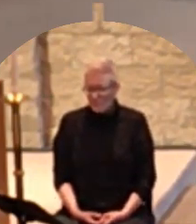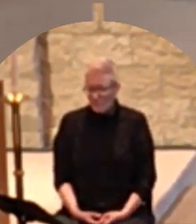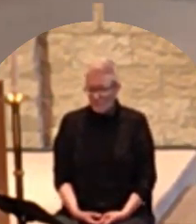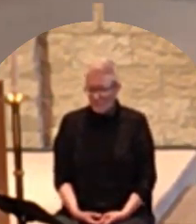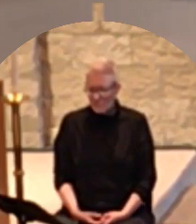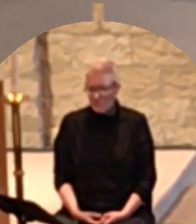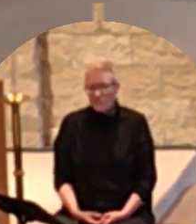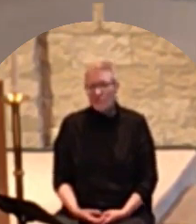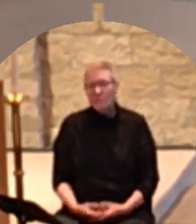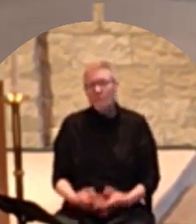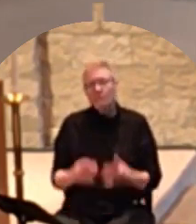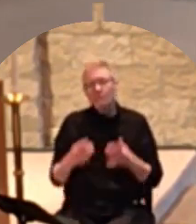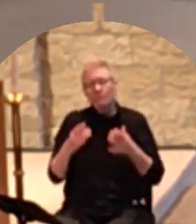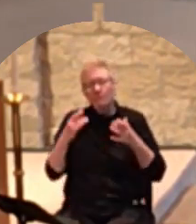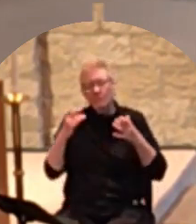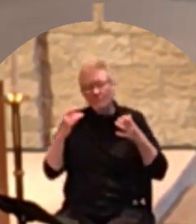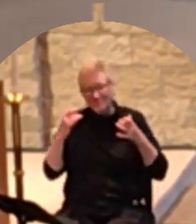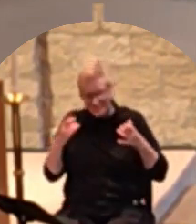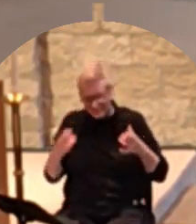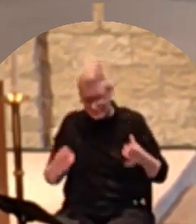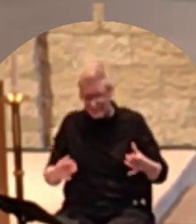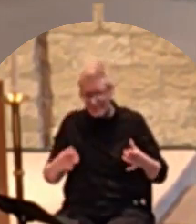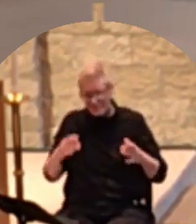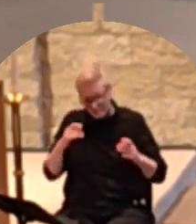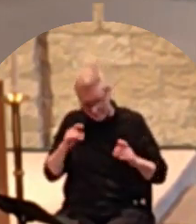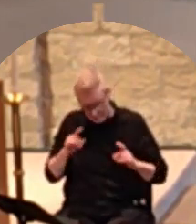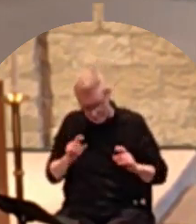And as we come out of that silence,